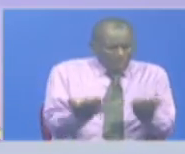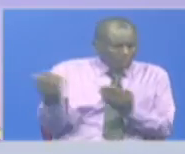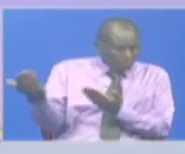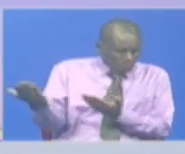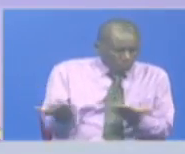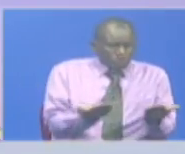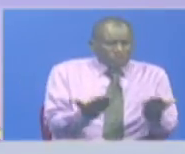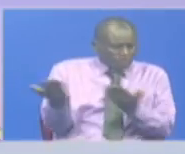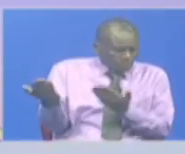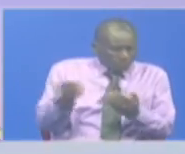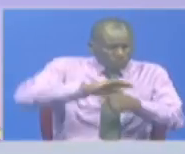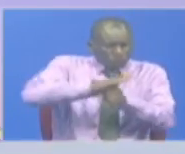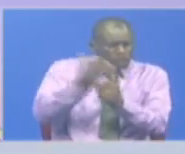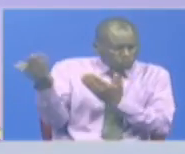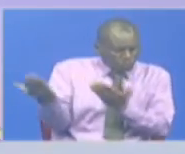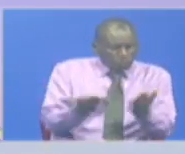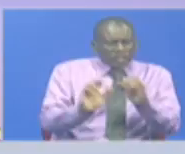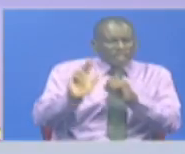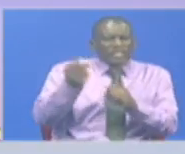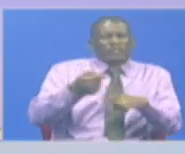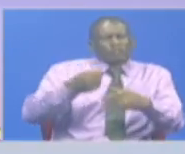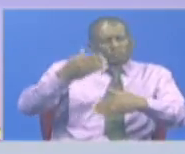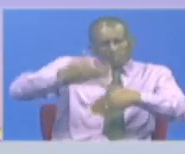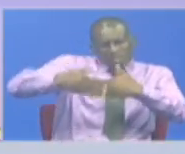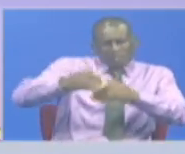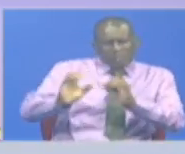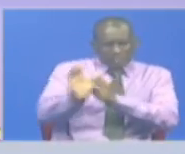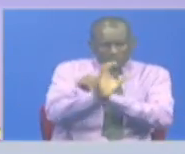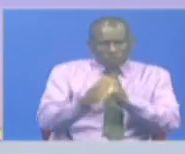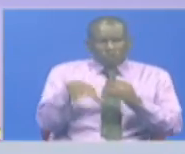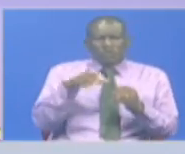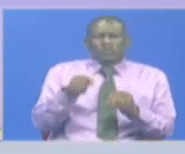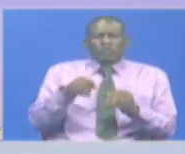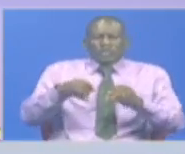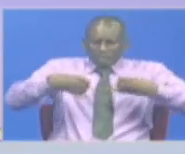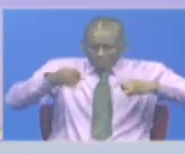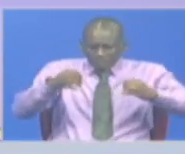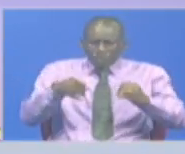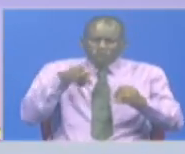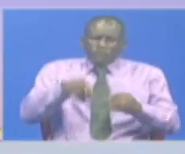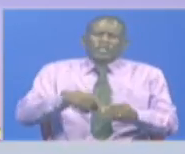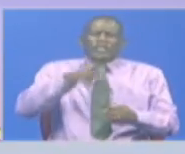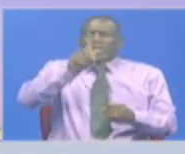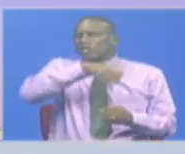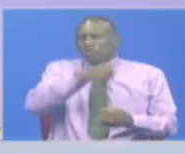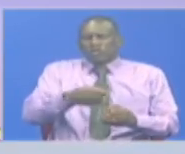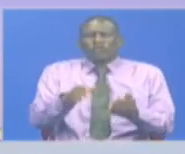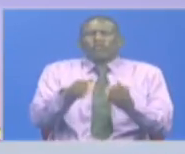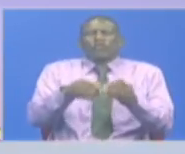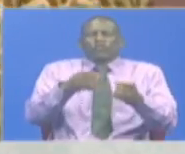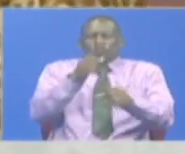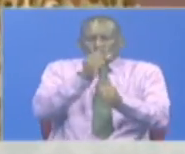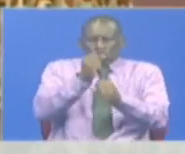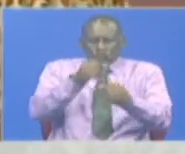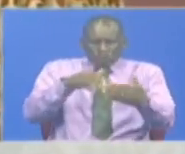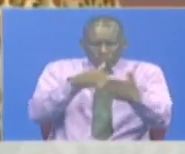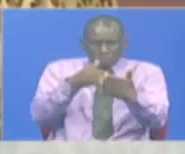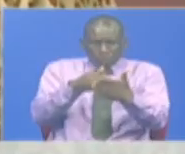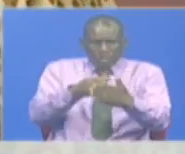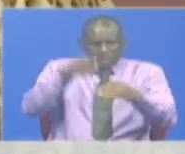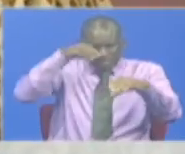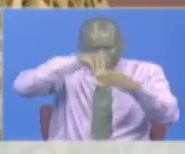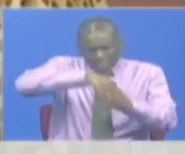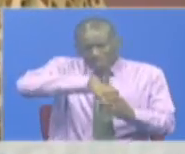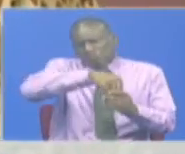two nations. The closures take effect from midnight tonight. NTV's Brenda Wanga reports. We